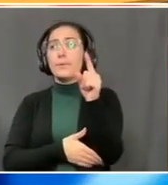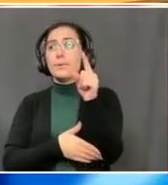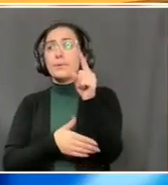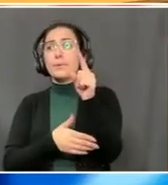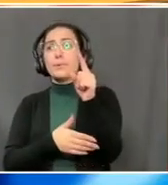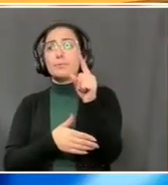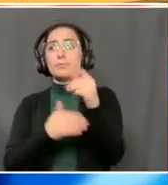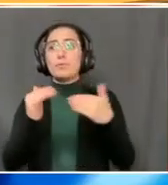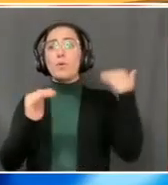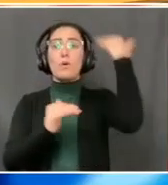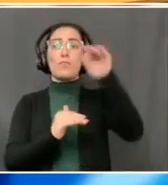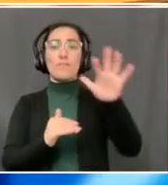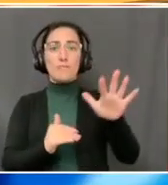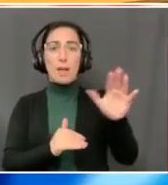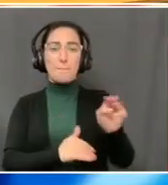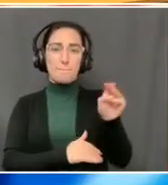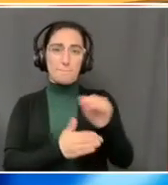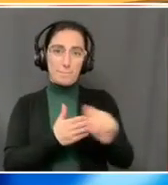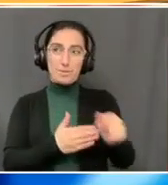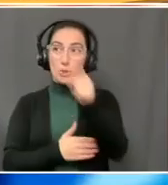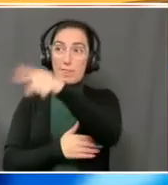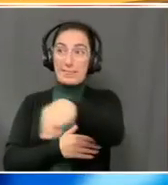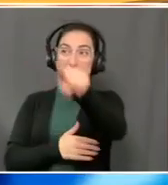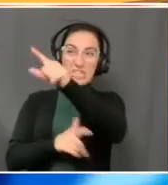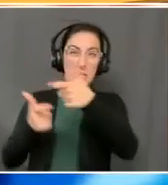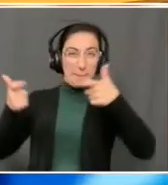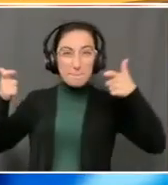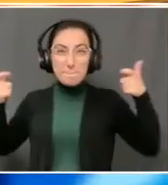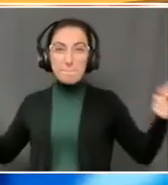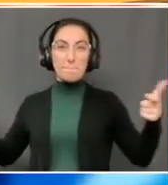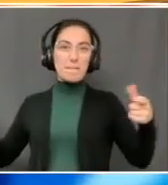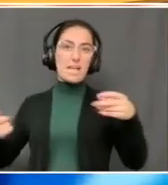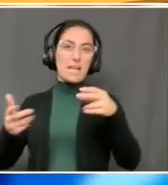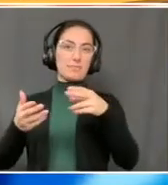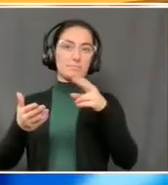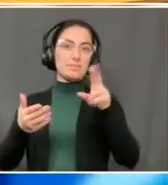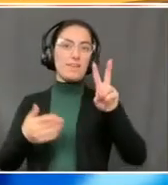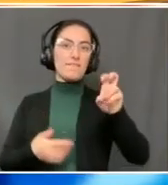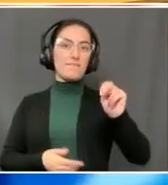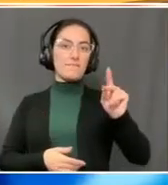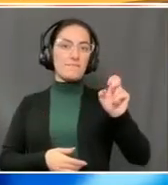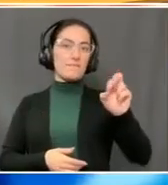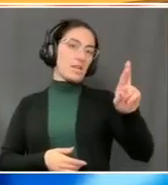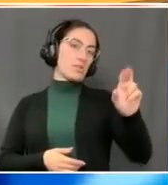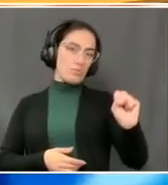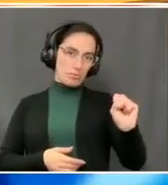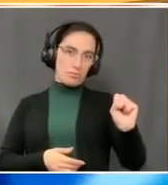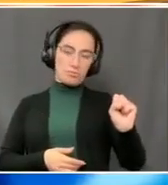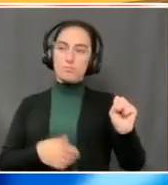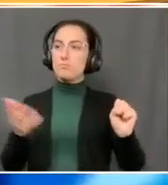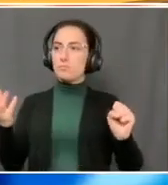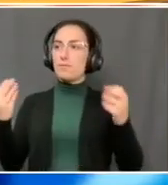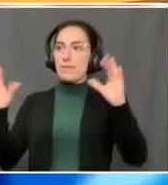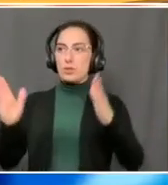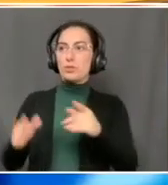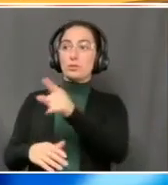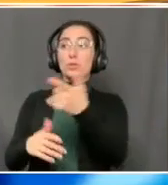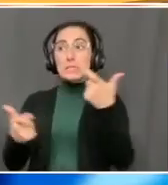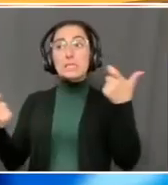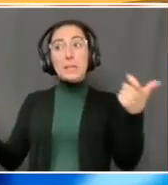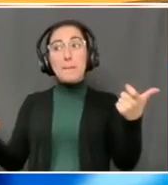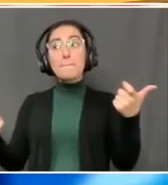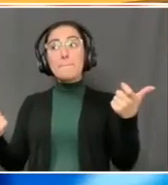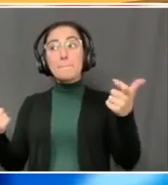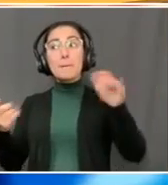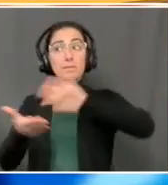million. So these are kind of the major vendors. And so there are a very substantial number of approved contracts